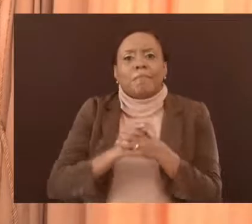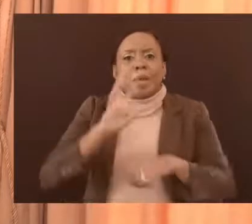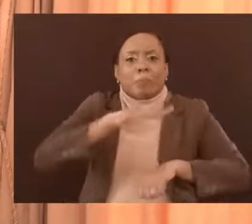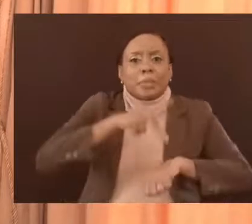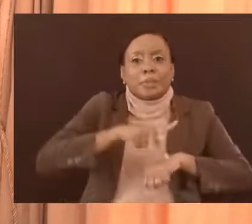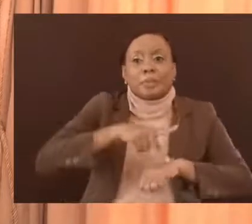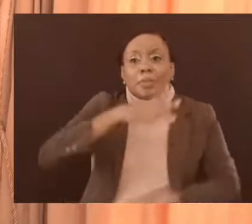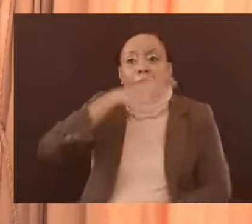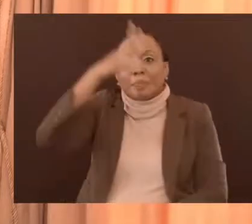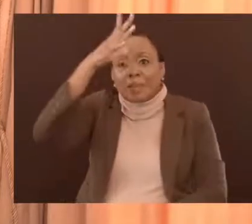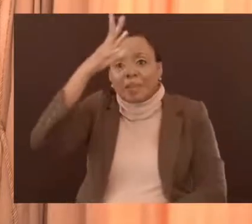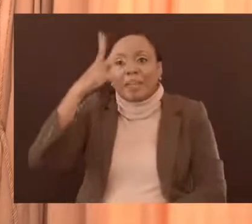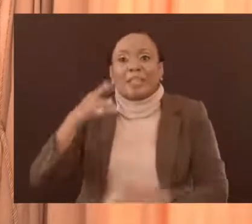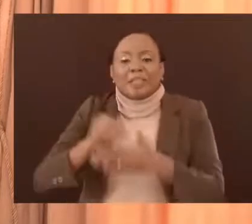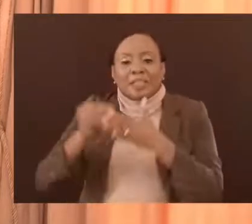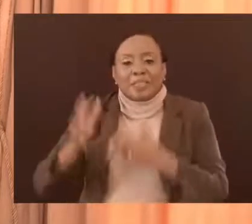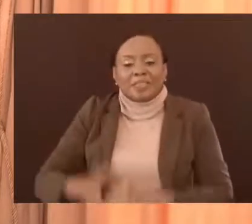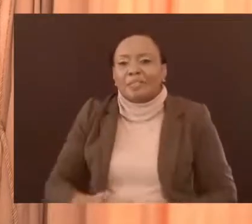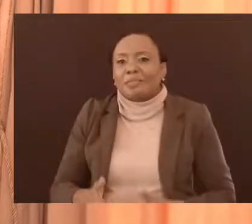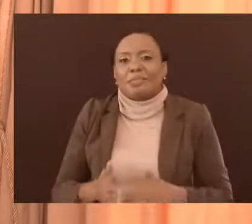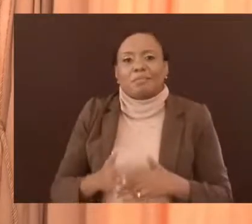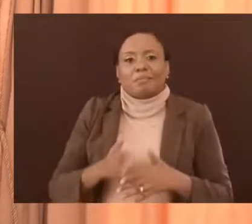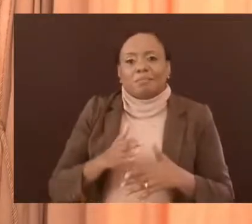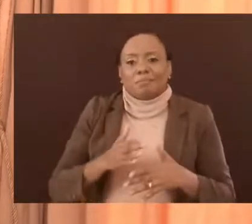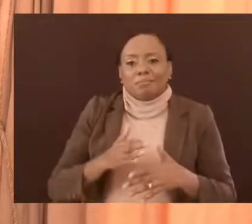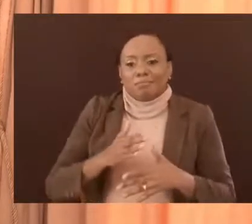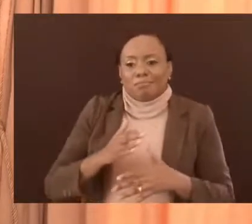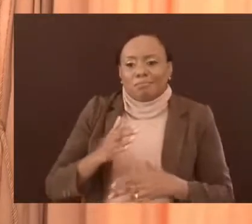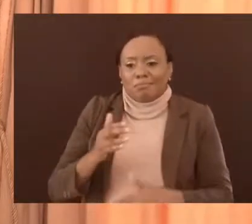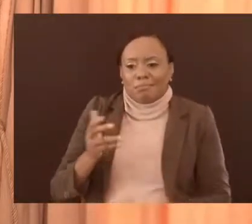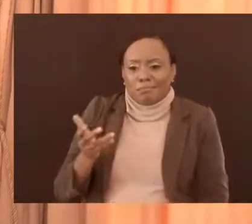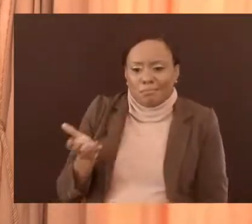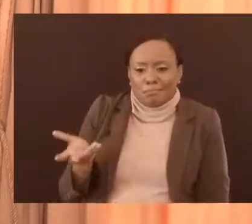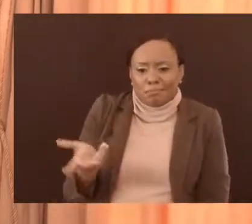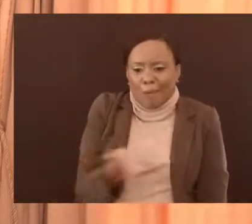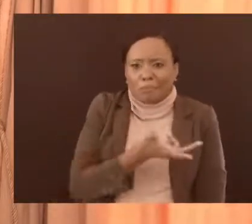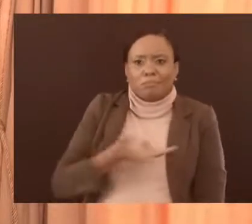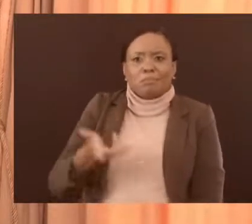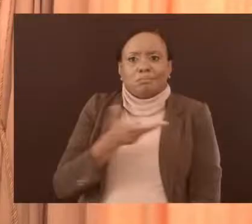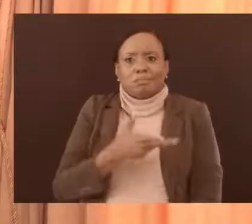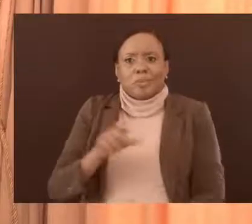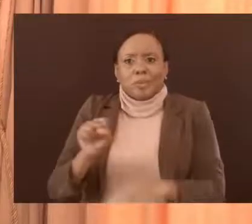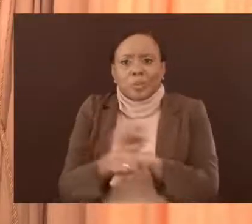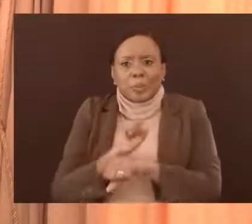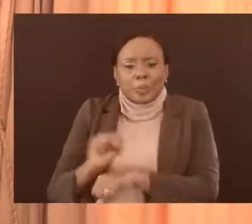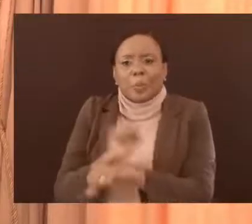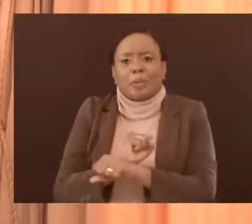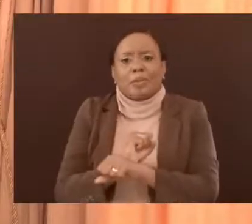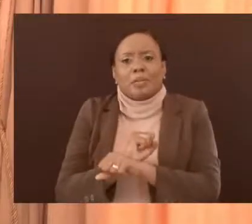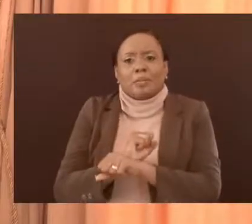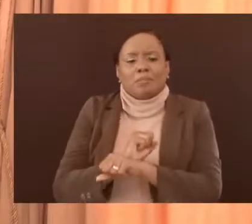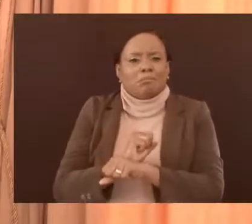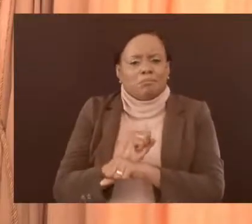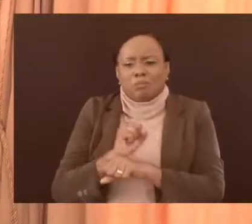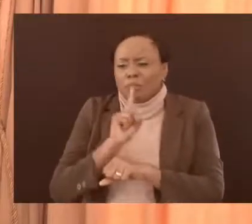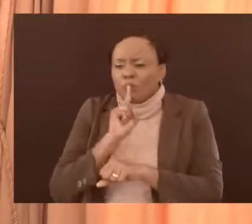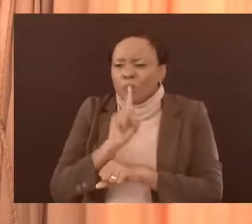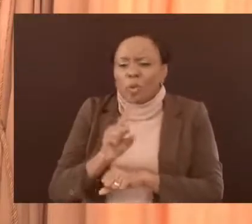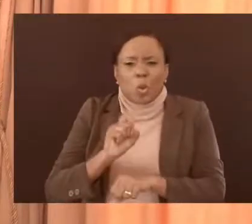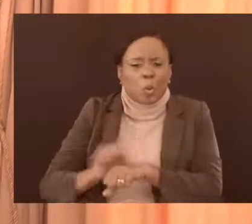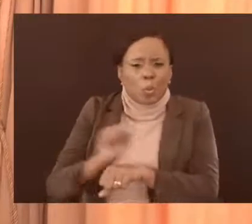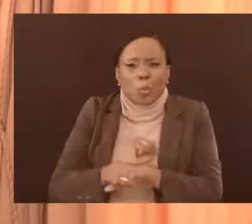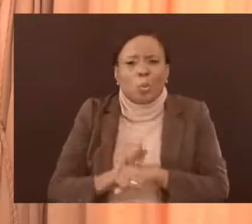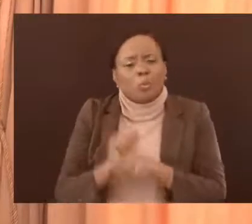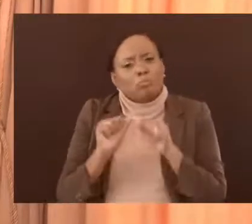students, and parents for the work that they have done over the past year and the work that they will continue to do as